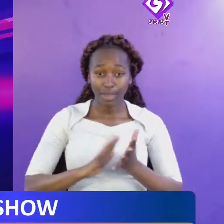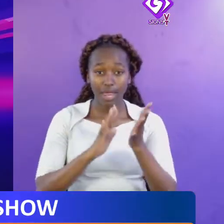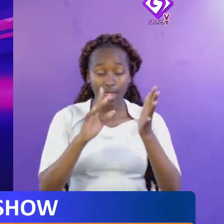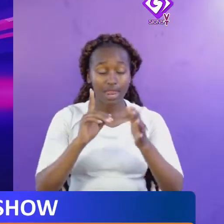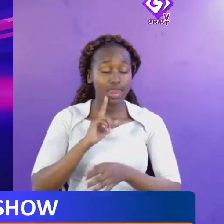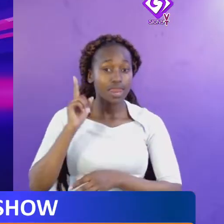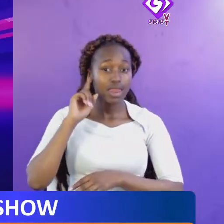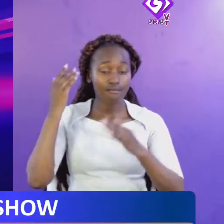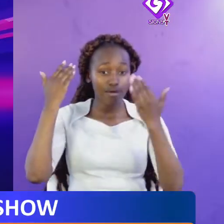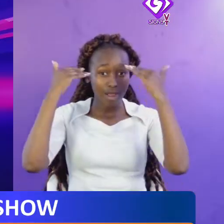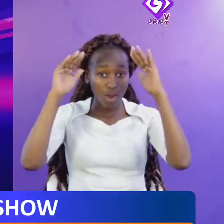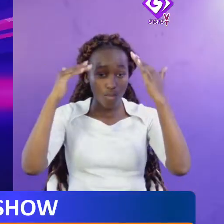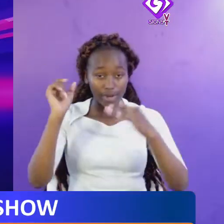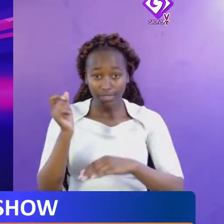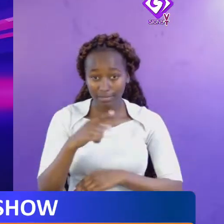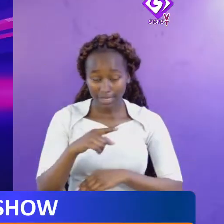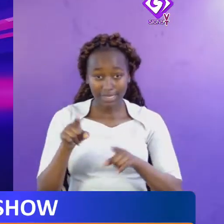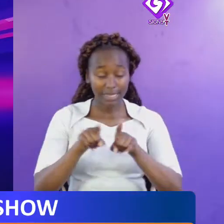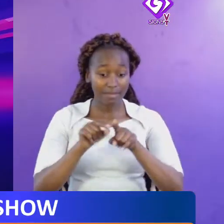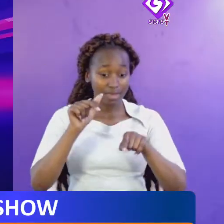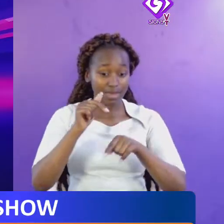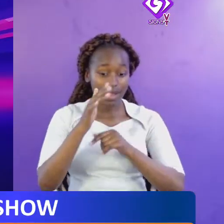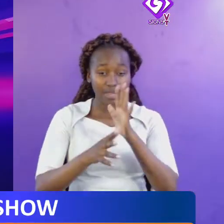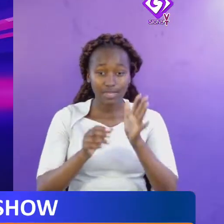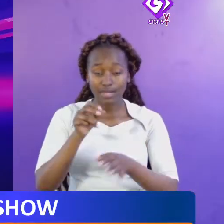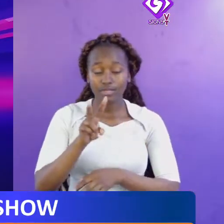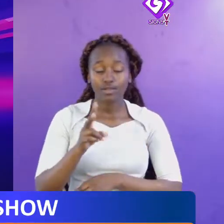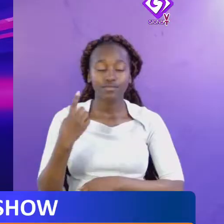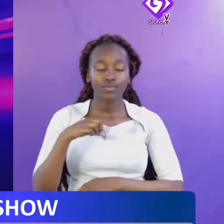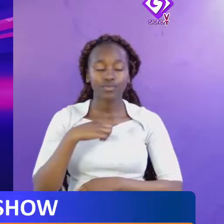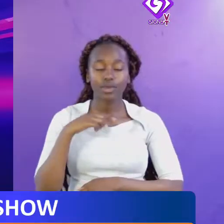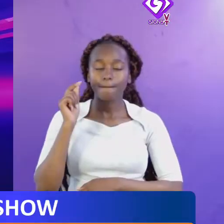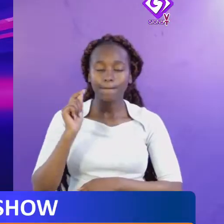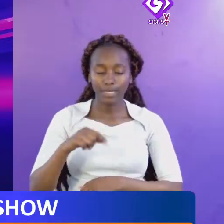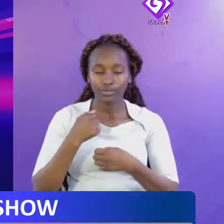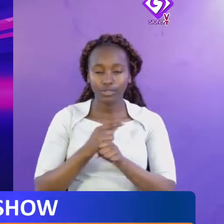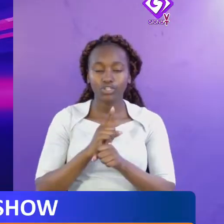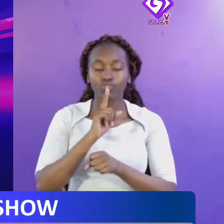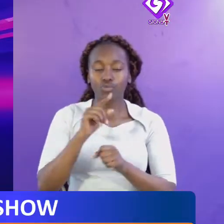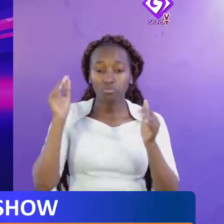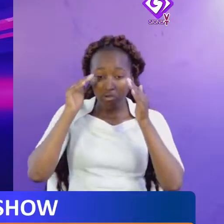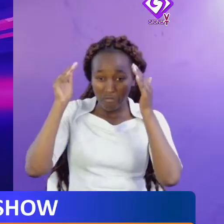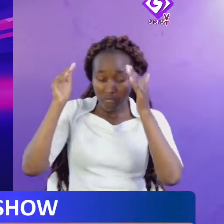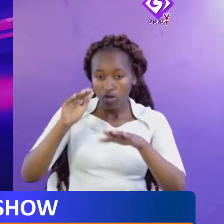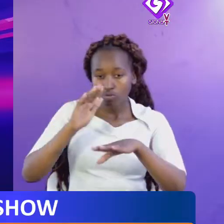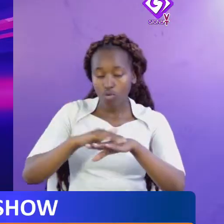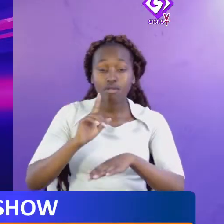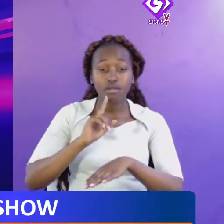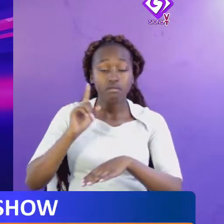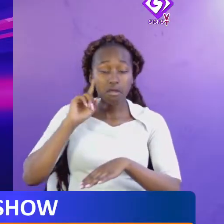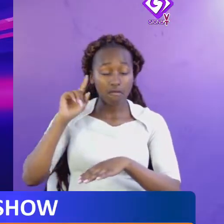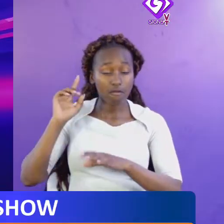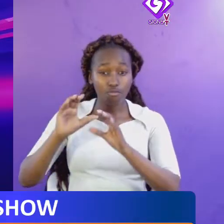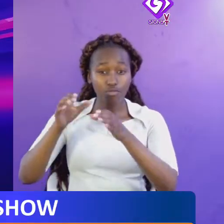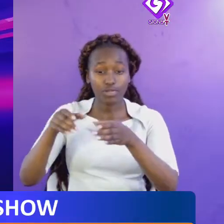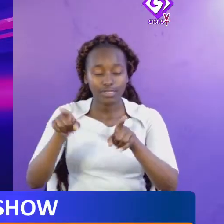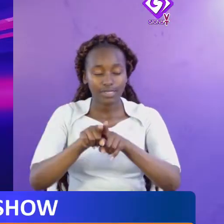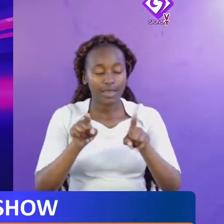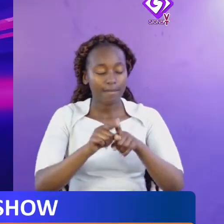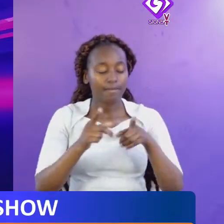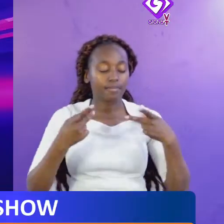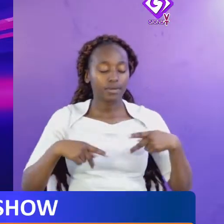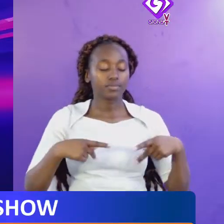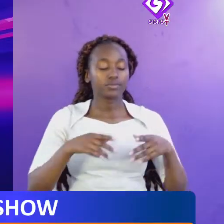at Science TV, we know, you know, that our business is the deaf community and, of course, extensively the persons